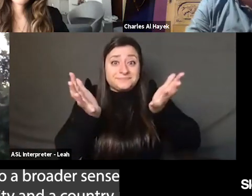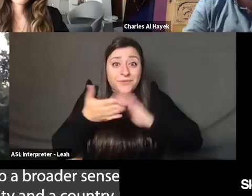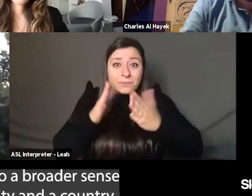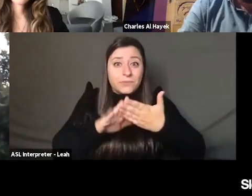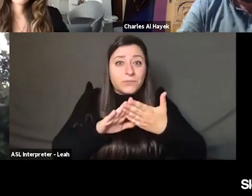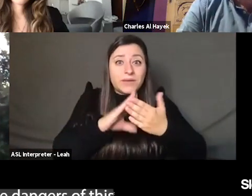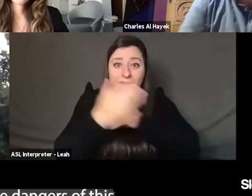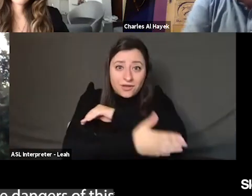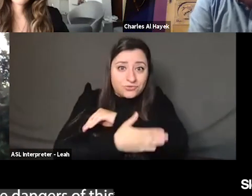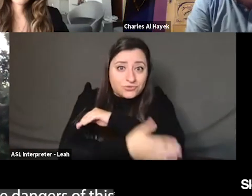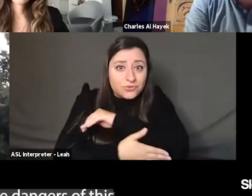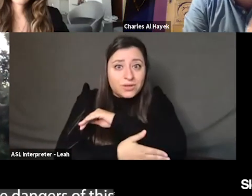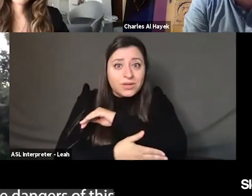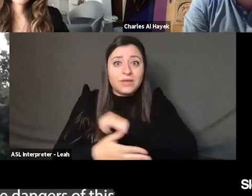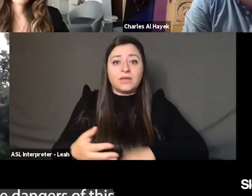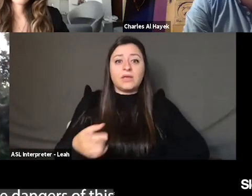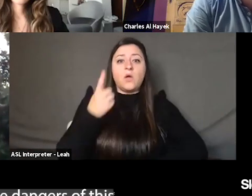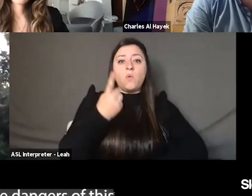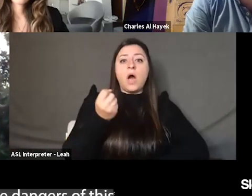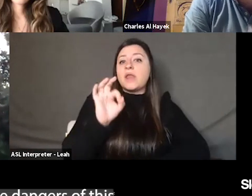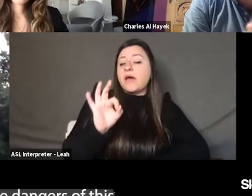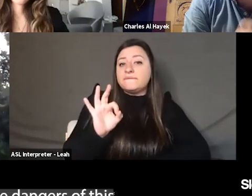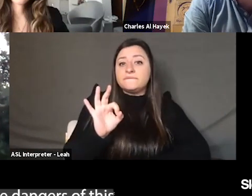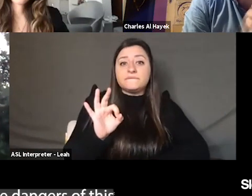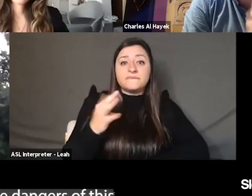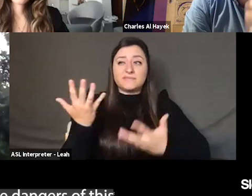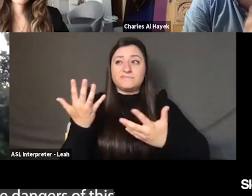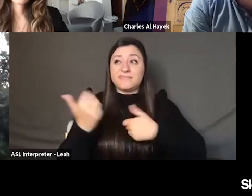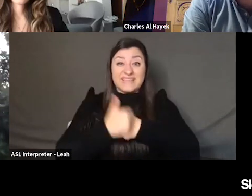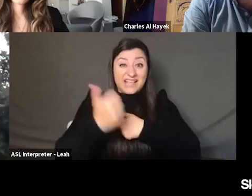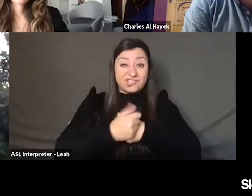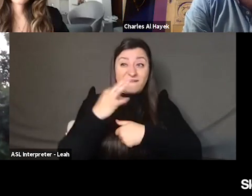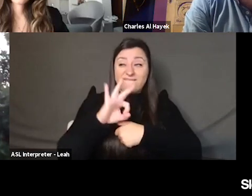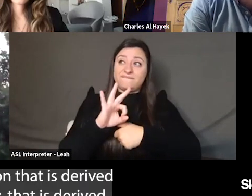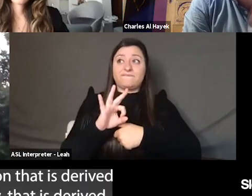and a country. And one of the dangers of this